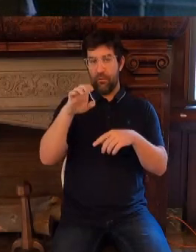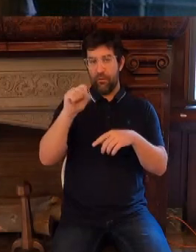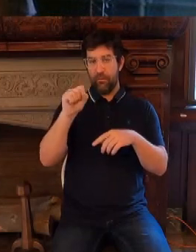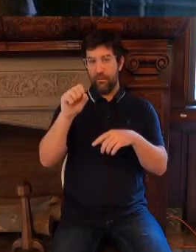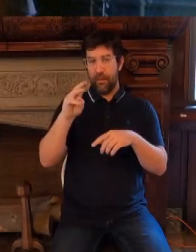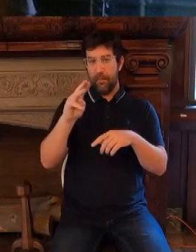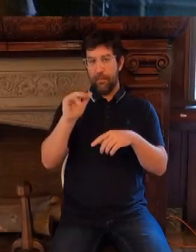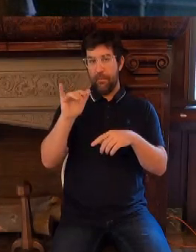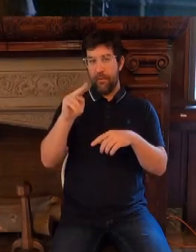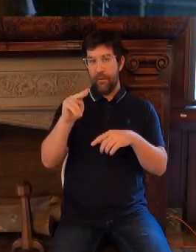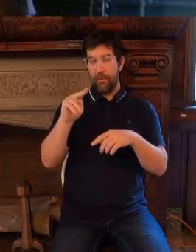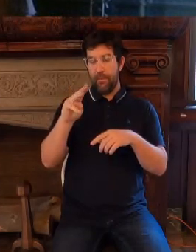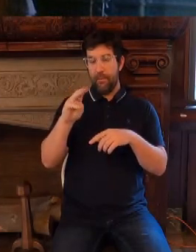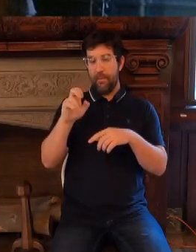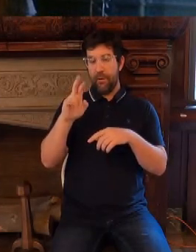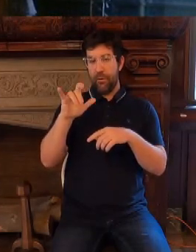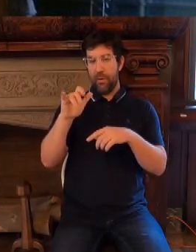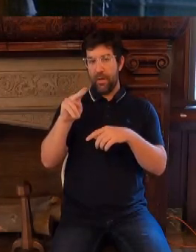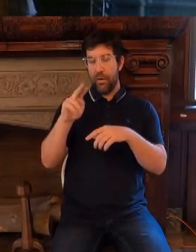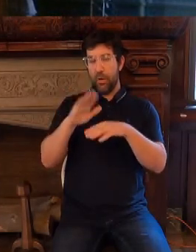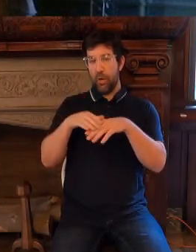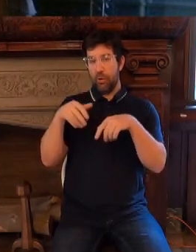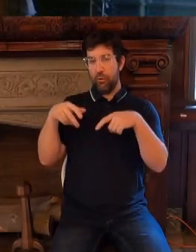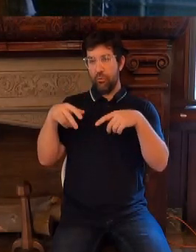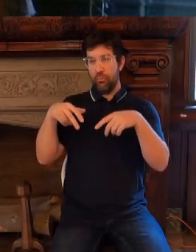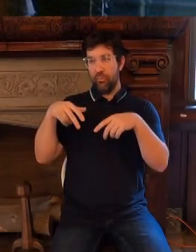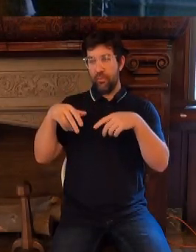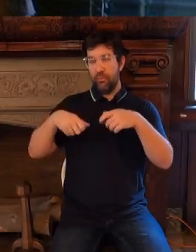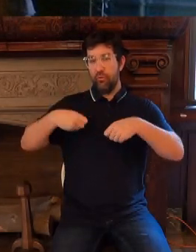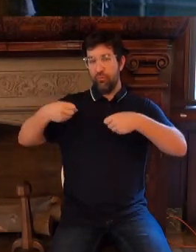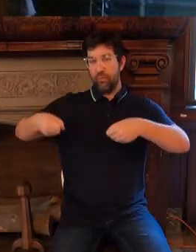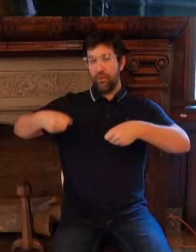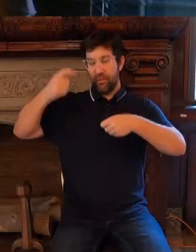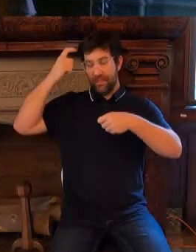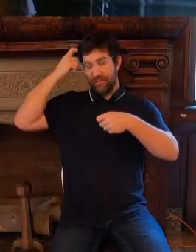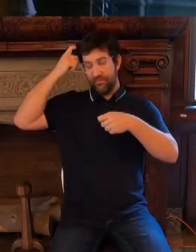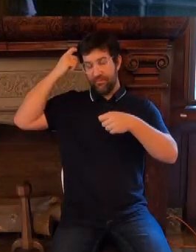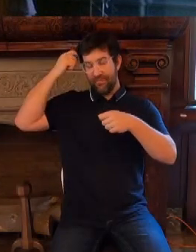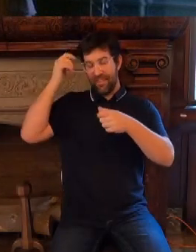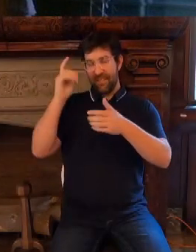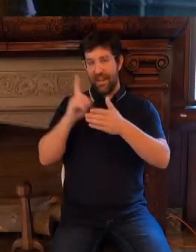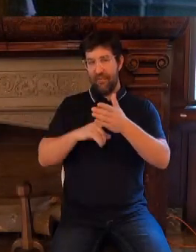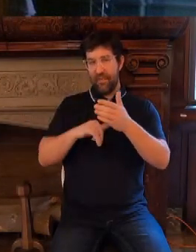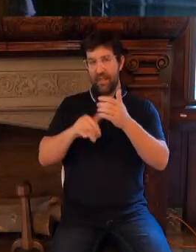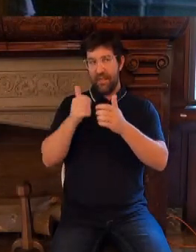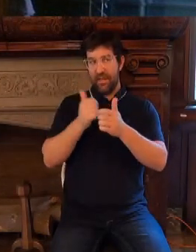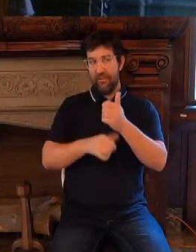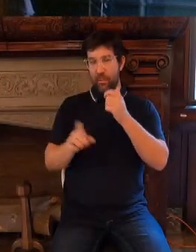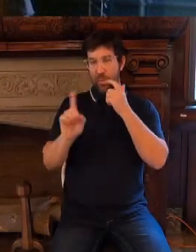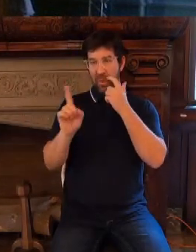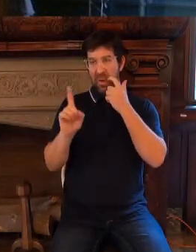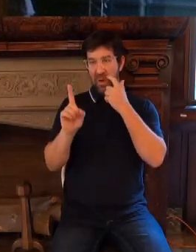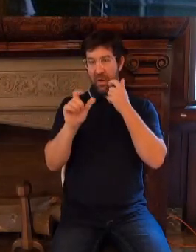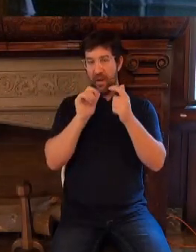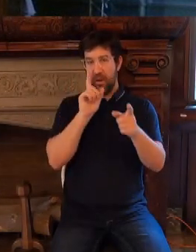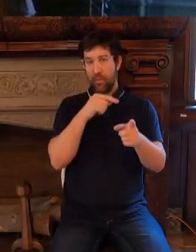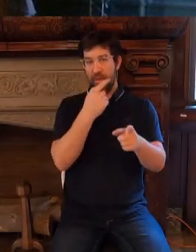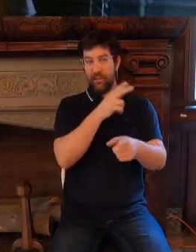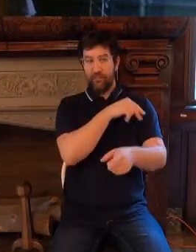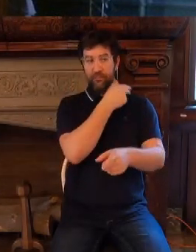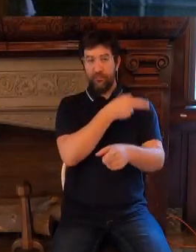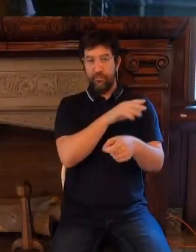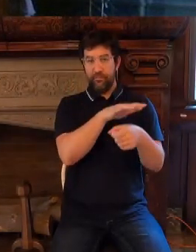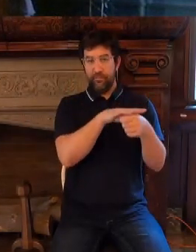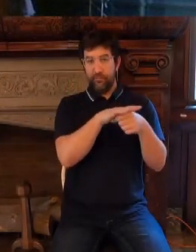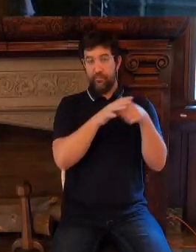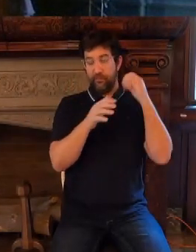on crutches. And so I have to design for that everywhere, not just at a hospital location. And the